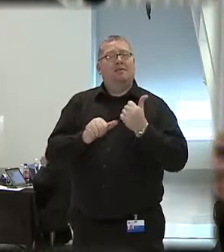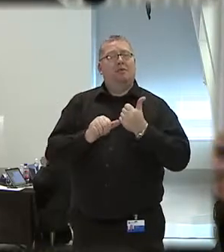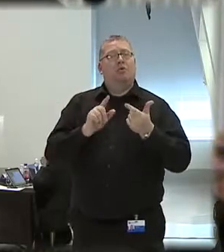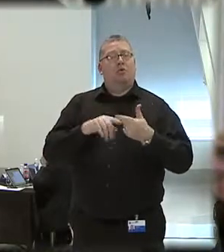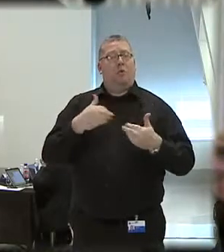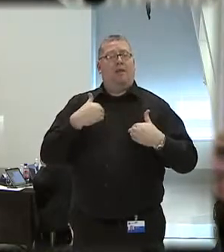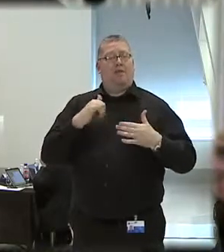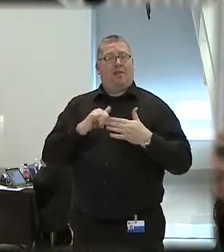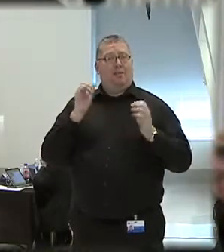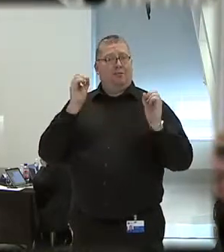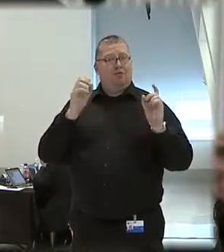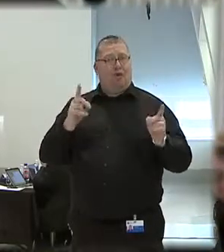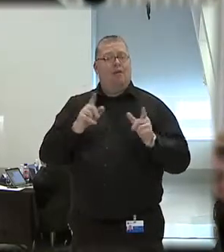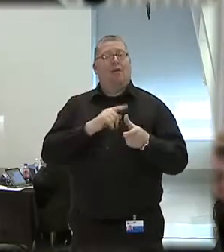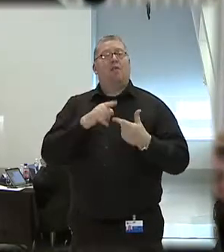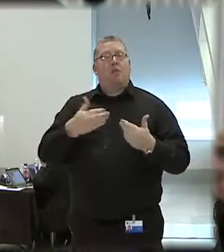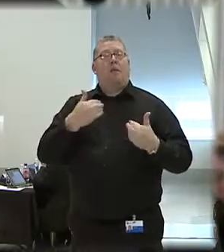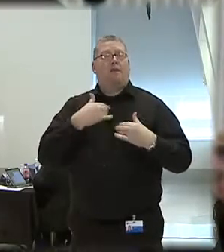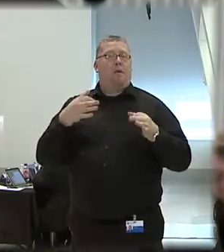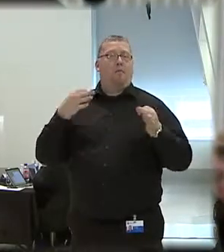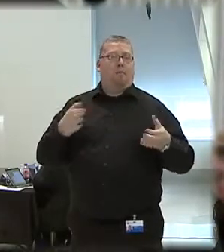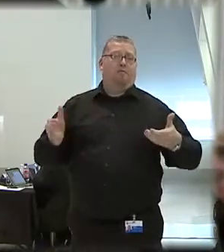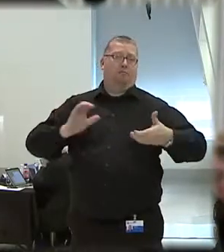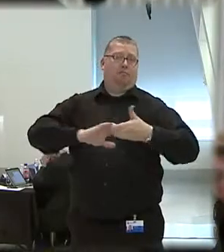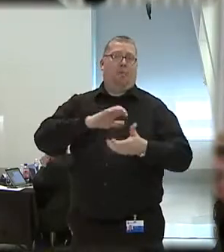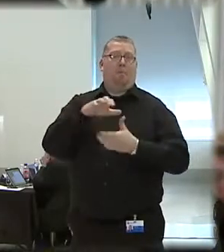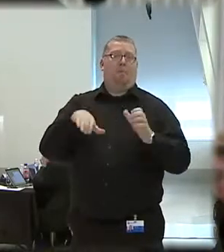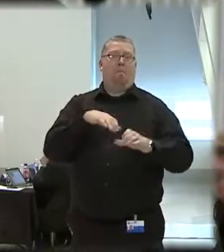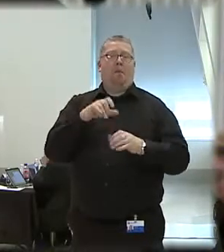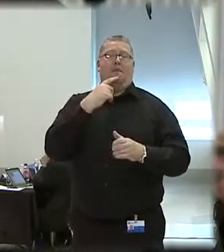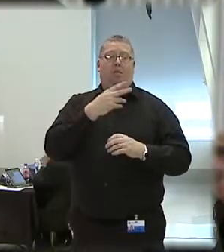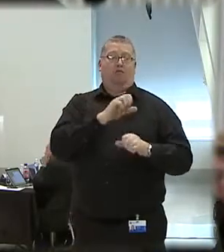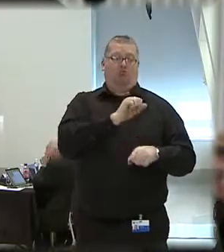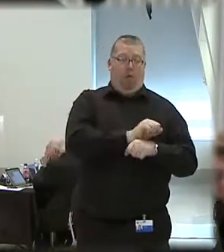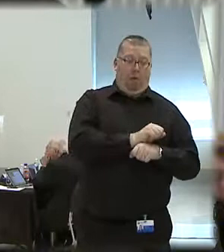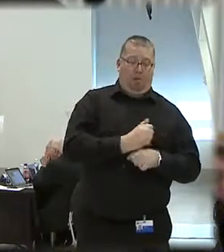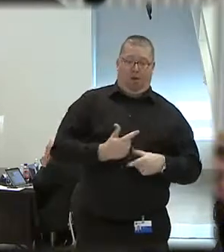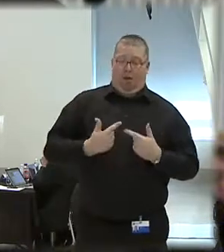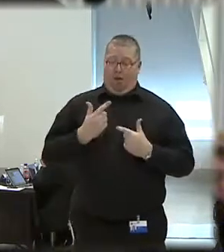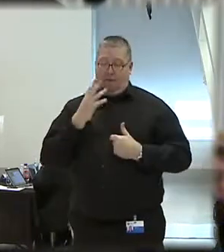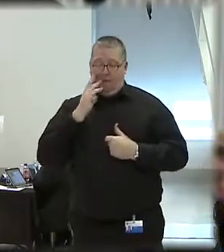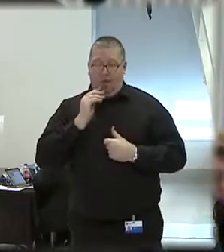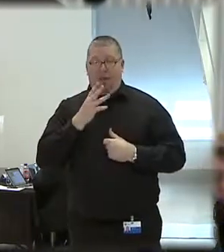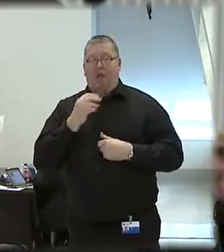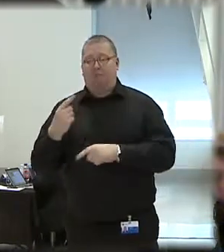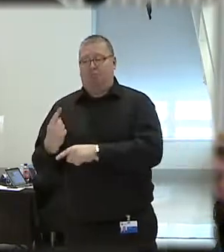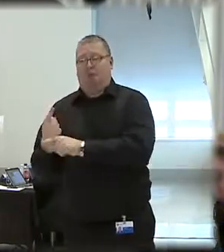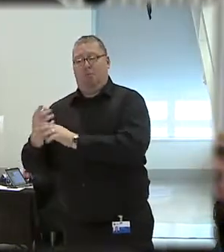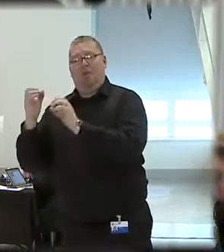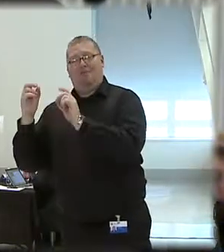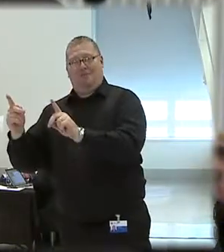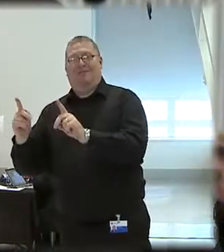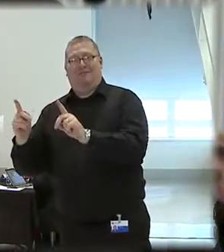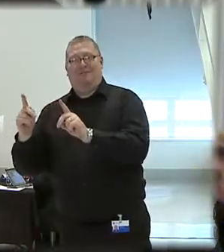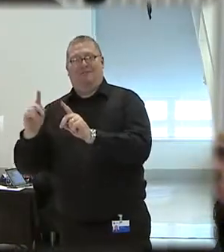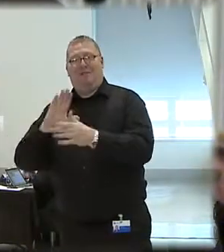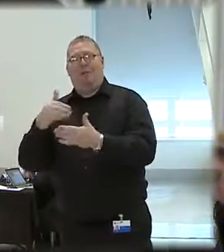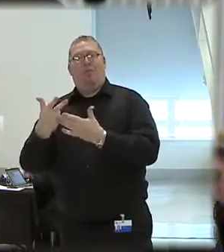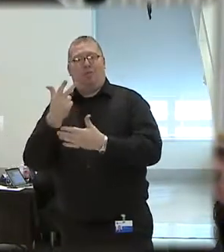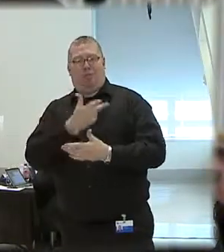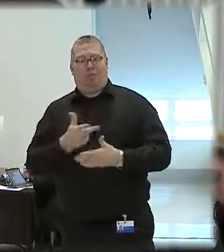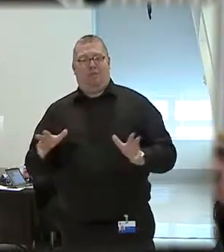that education. Then you'll have a perfect combination of job, life experience, and proper education to perform your